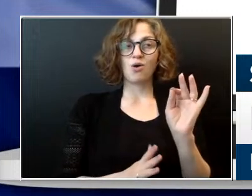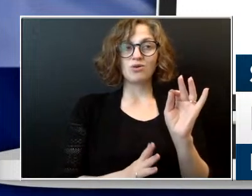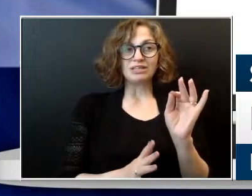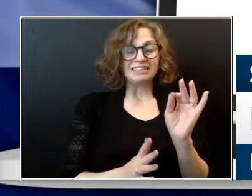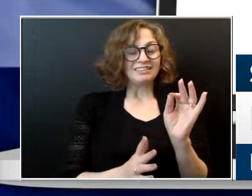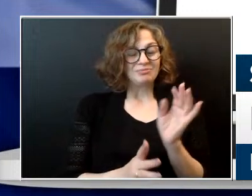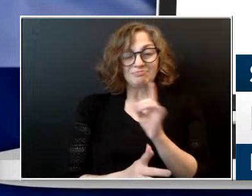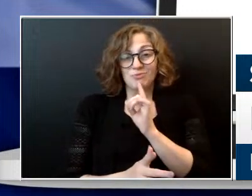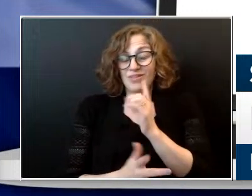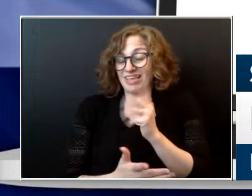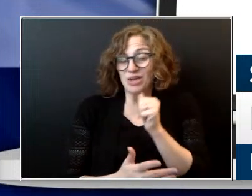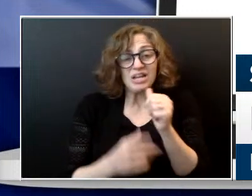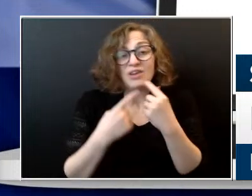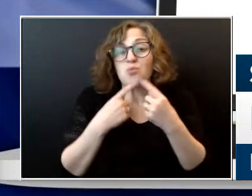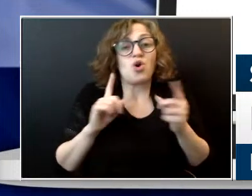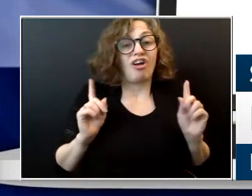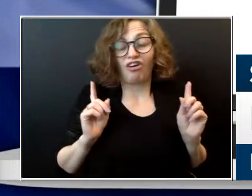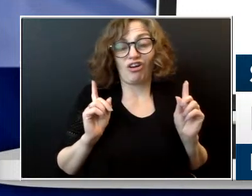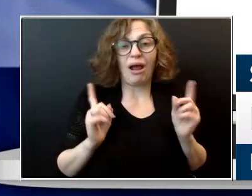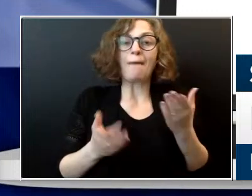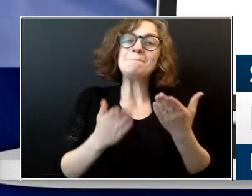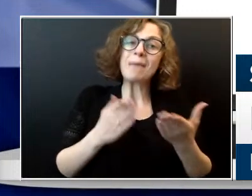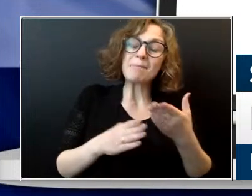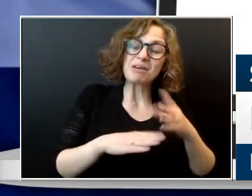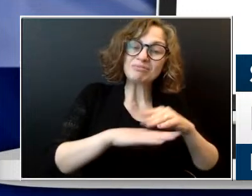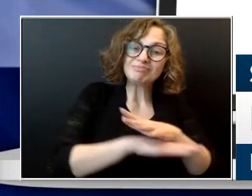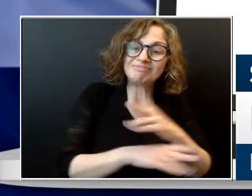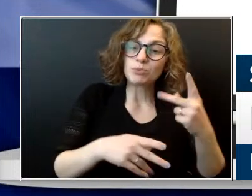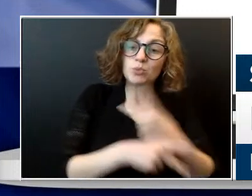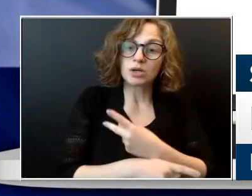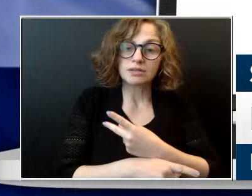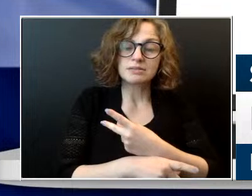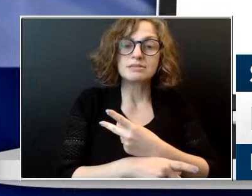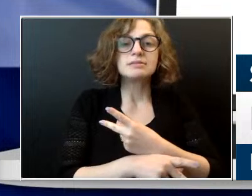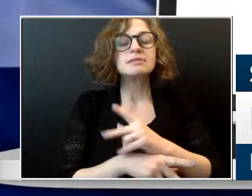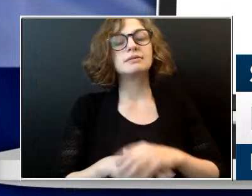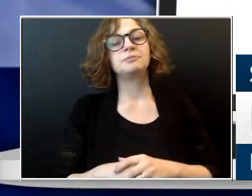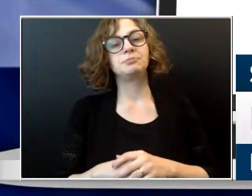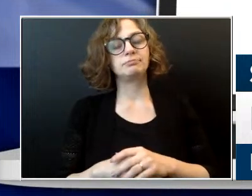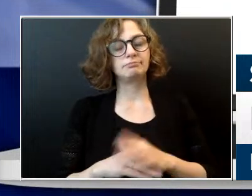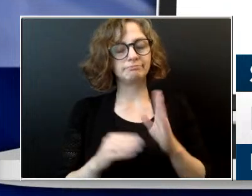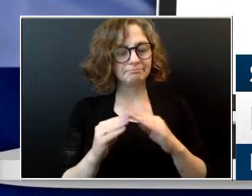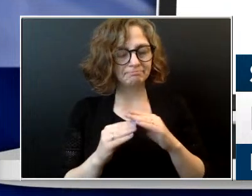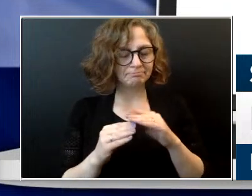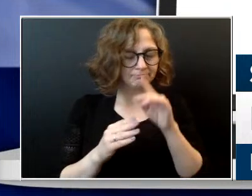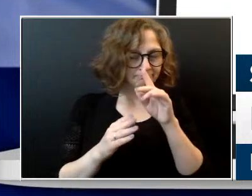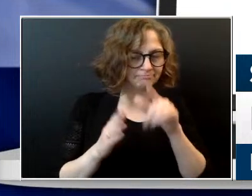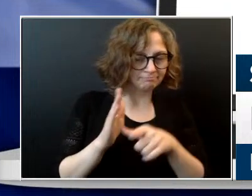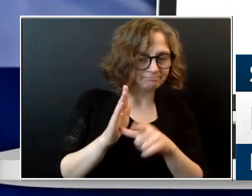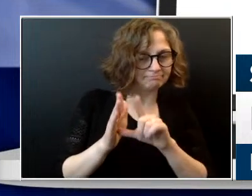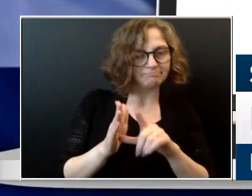work. It may have made things worse. After more review, the FDA finalized its decision to